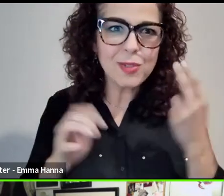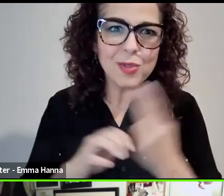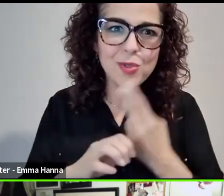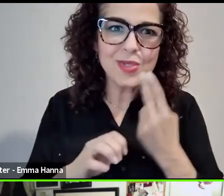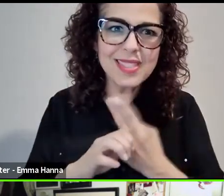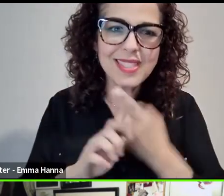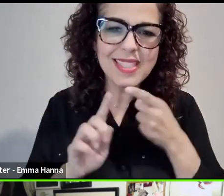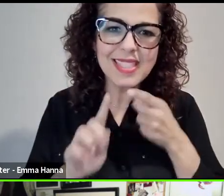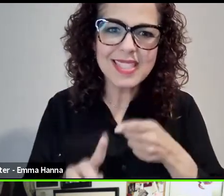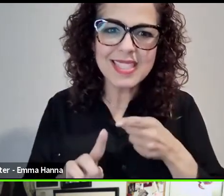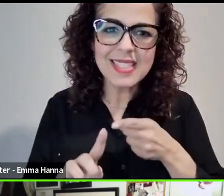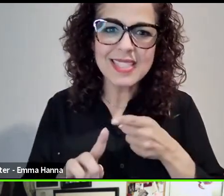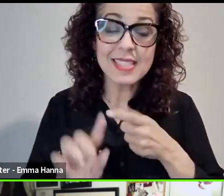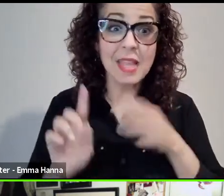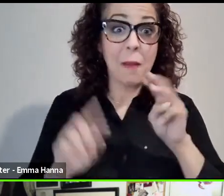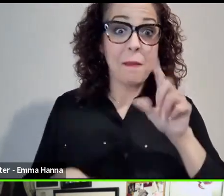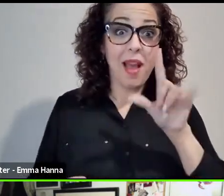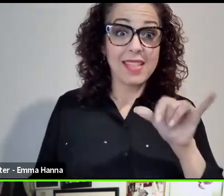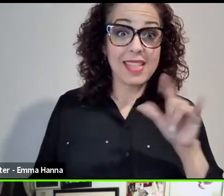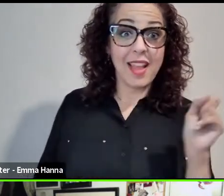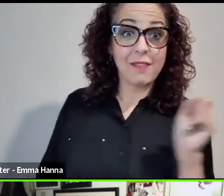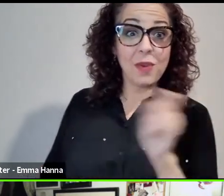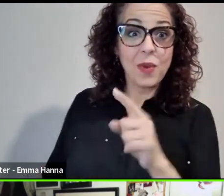Yeah. I have a question for you, Reva. Sure.